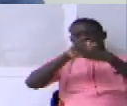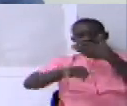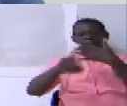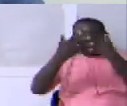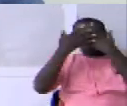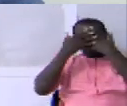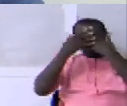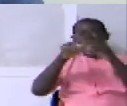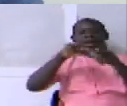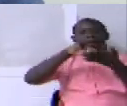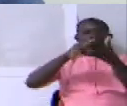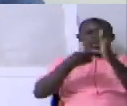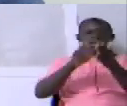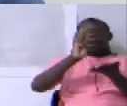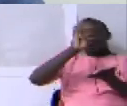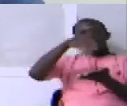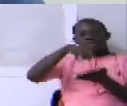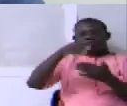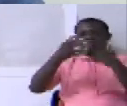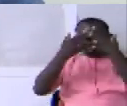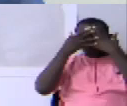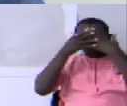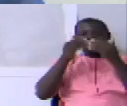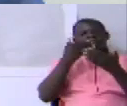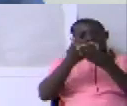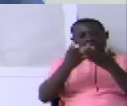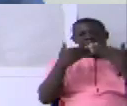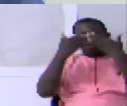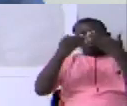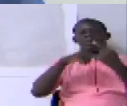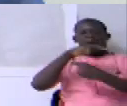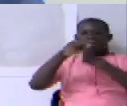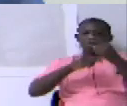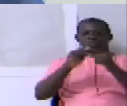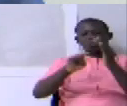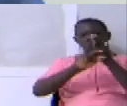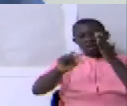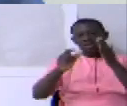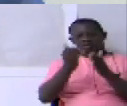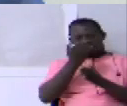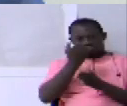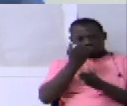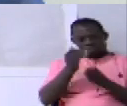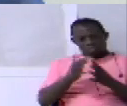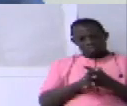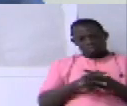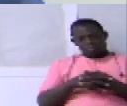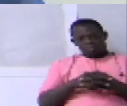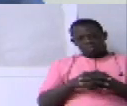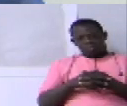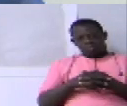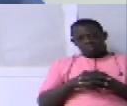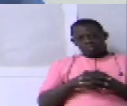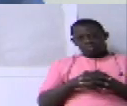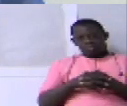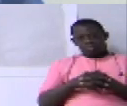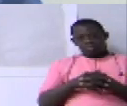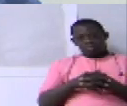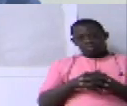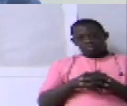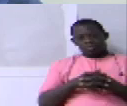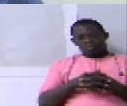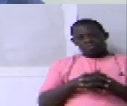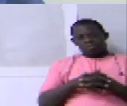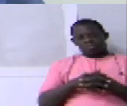matter. Balumen ikadada kasolan koli mile 2J ala Kenya ala manakibo